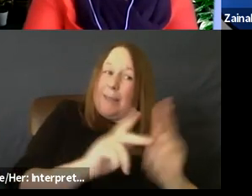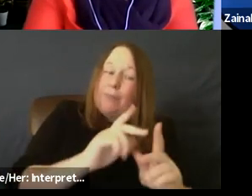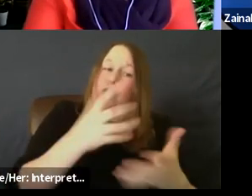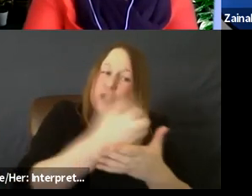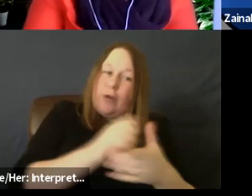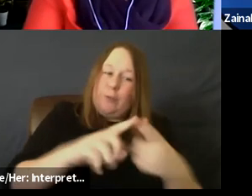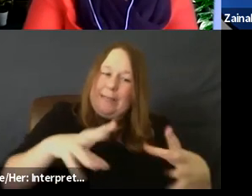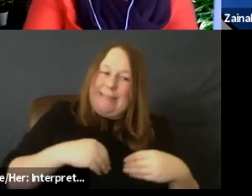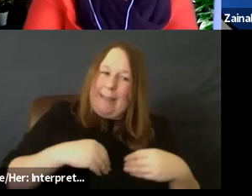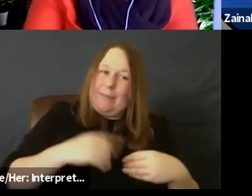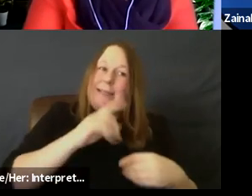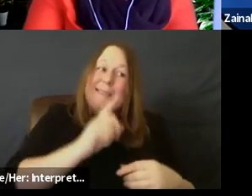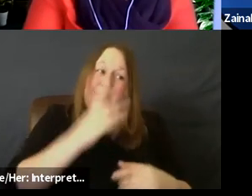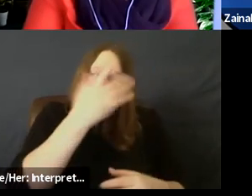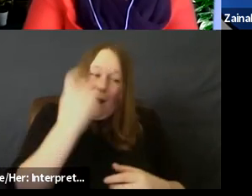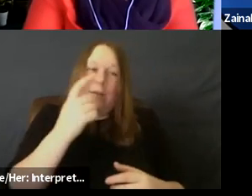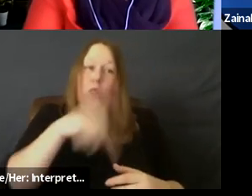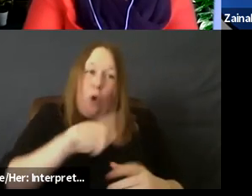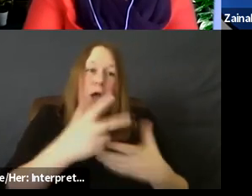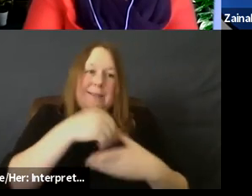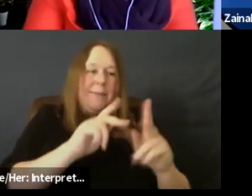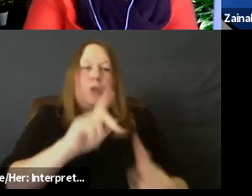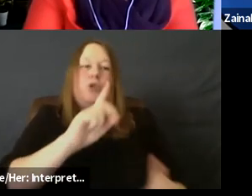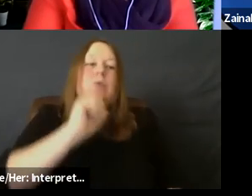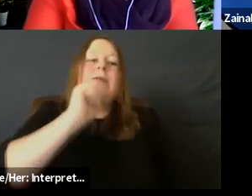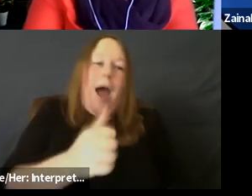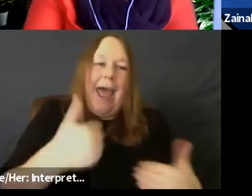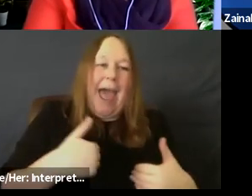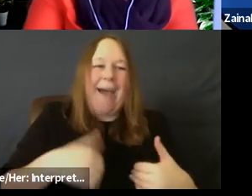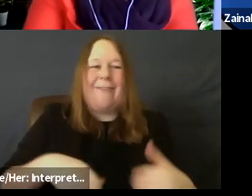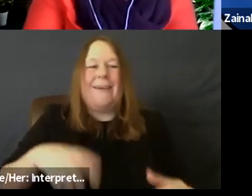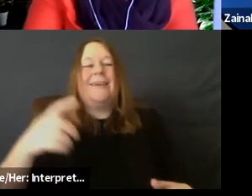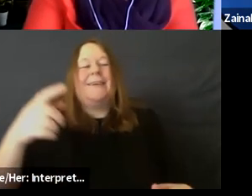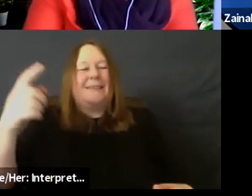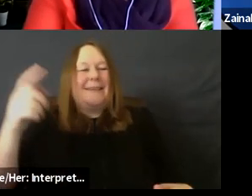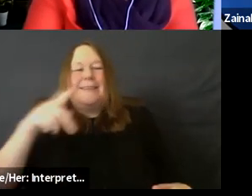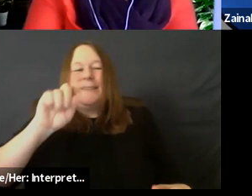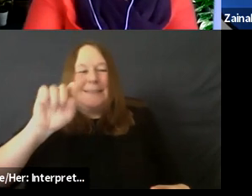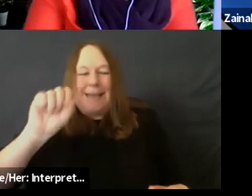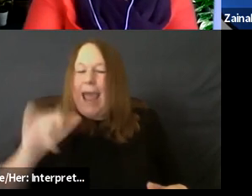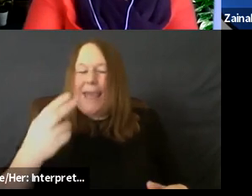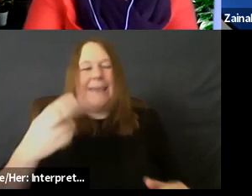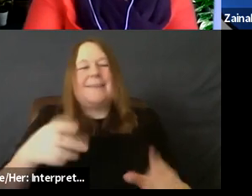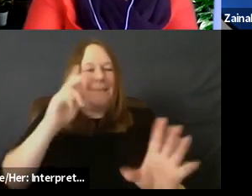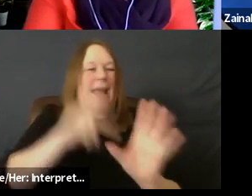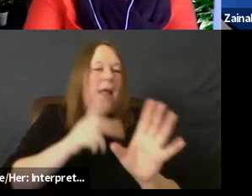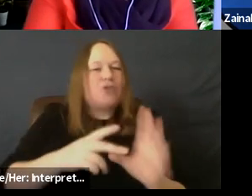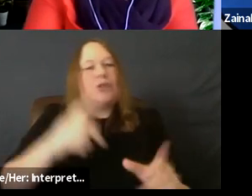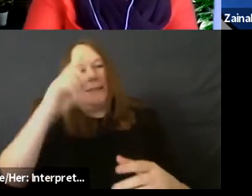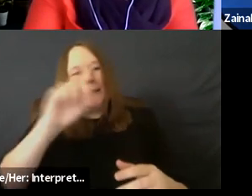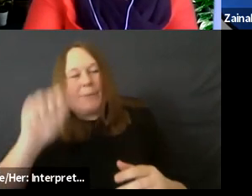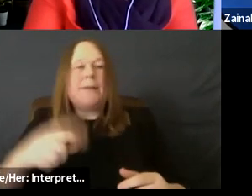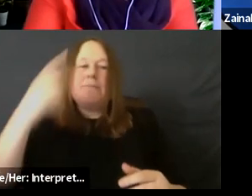be accepted is because those autistic people do not have psych disabilities or intellectual disabilities. And those messages